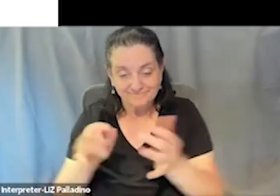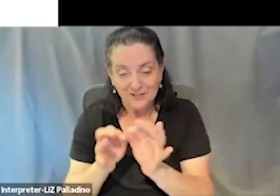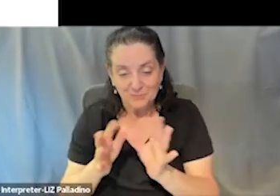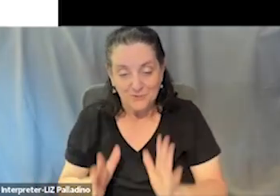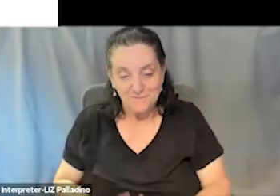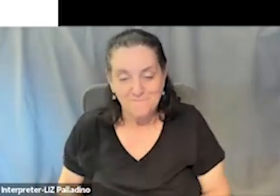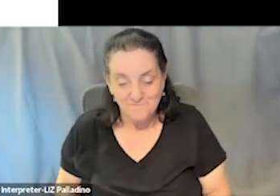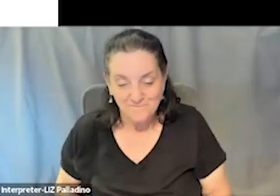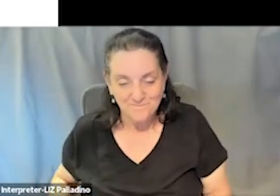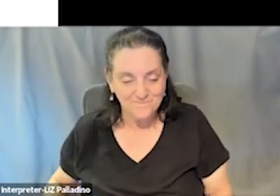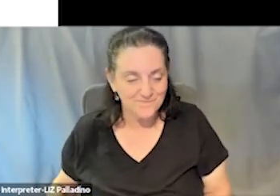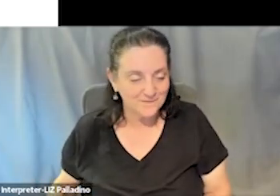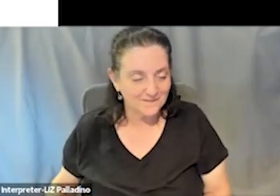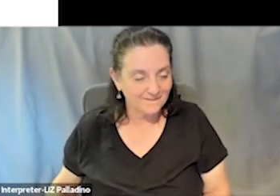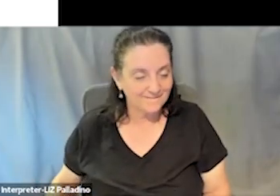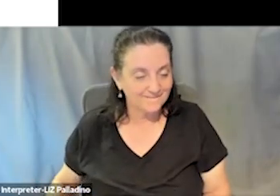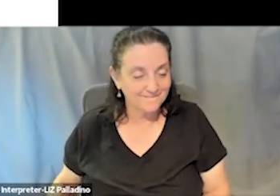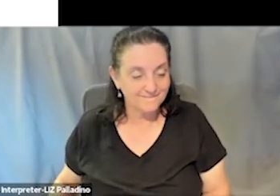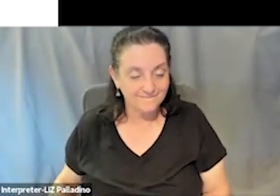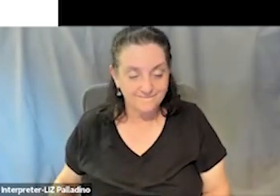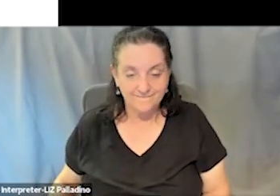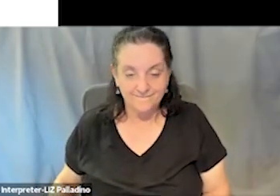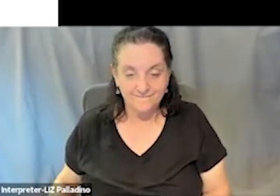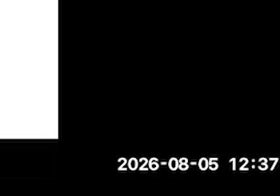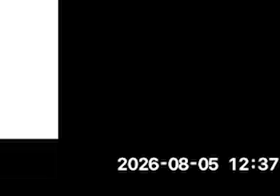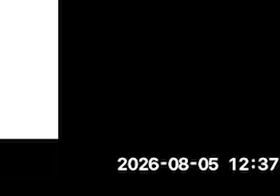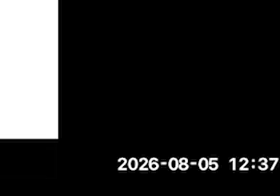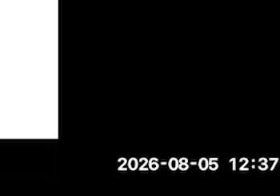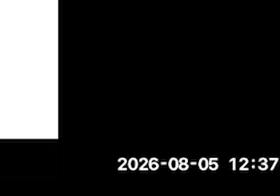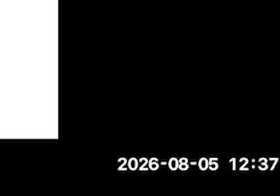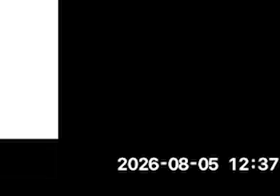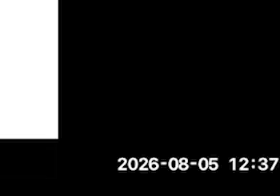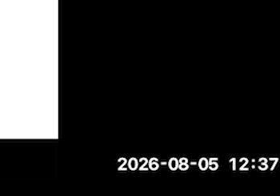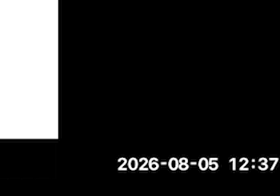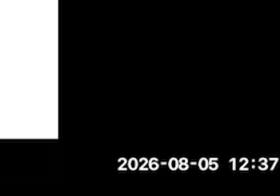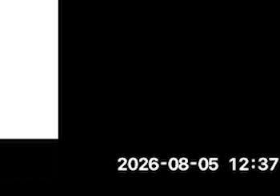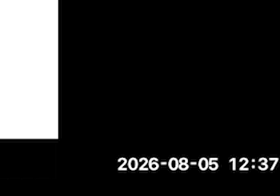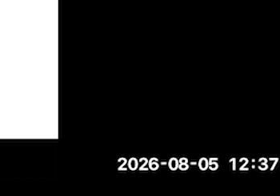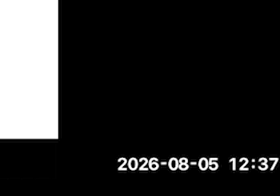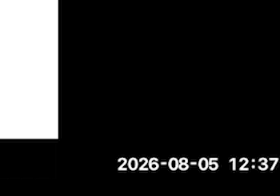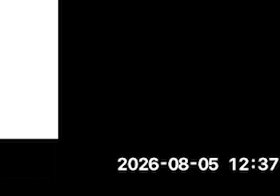some option to sort of figure out what the best way to work that relationship can be really helpful.